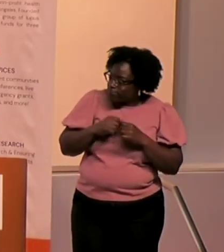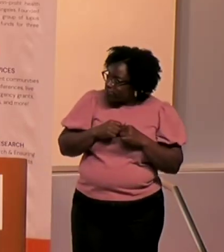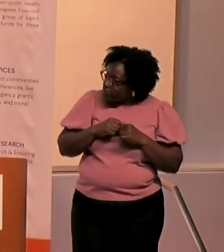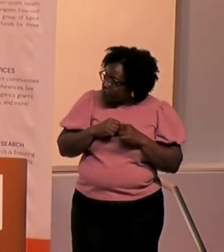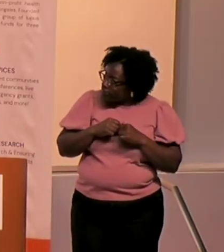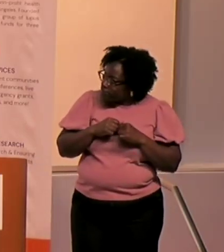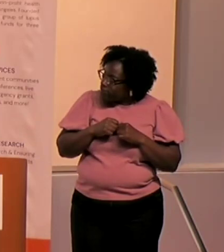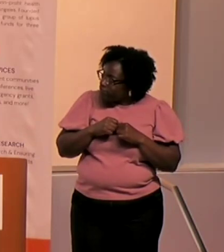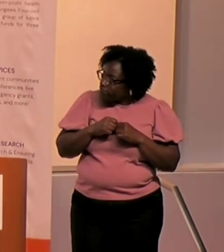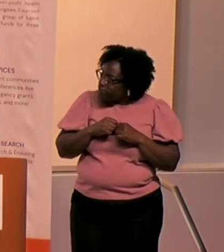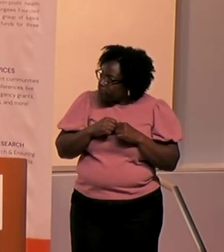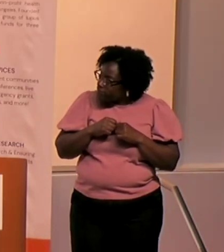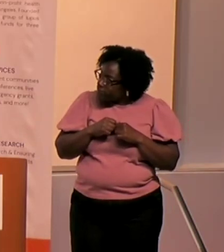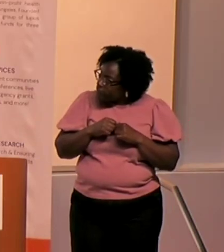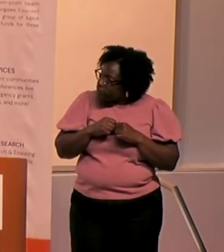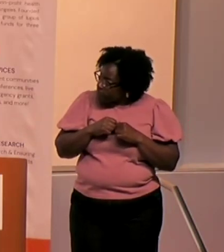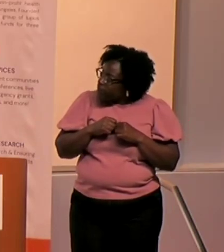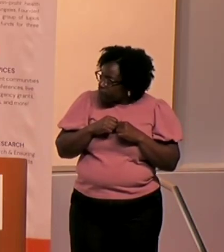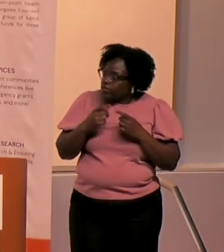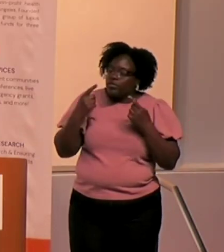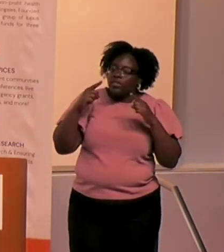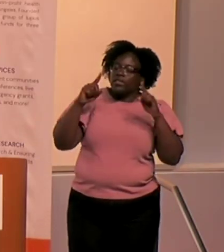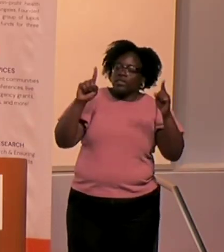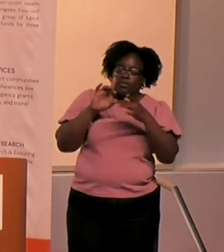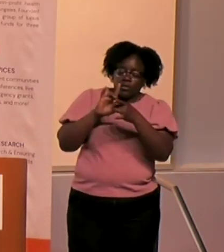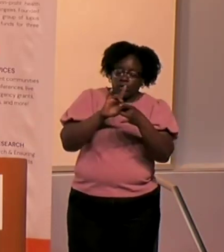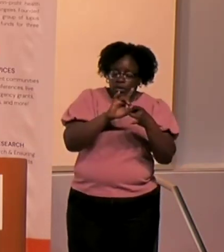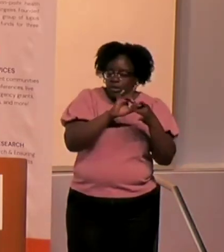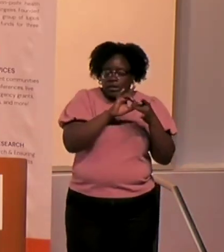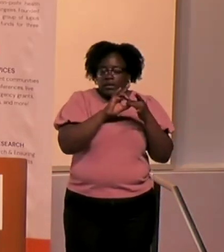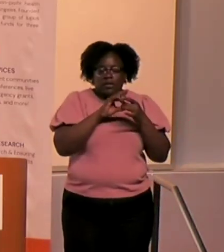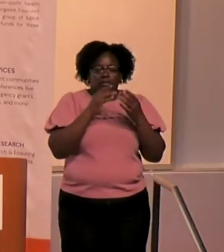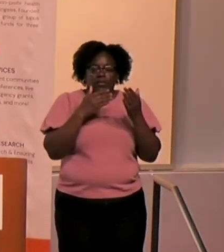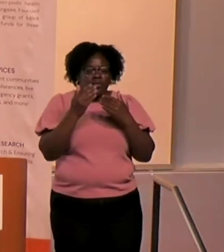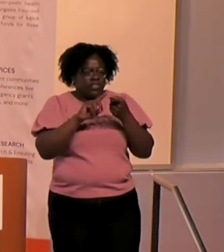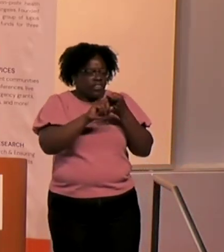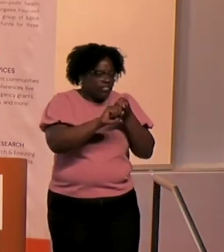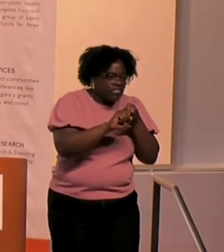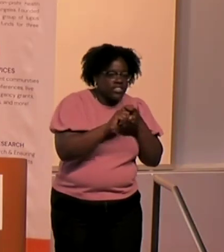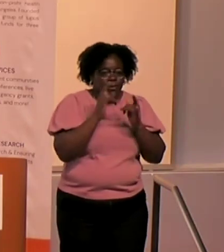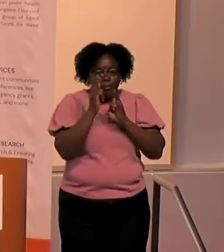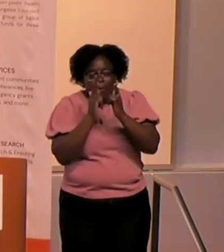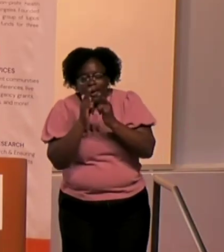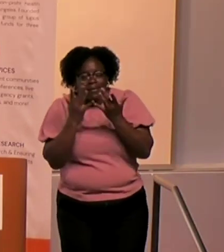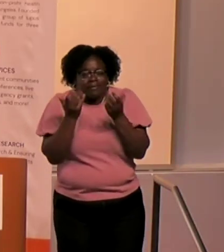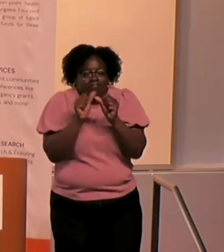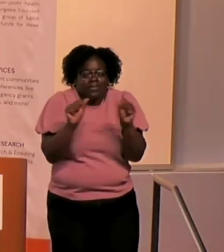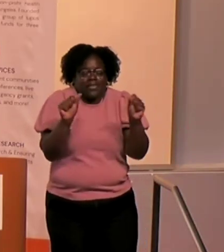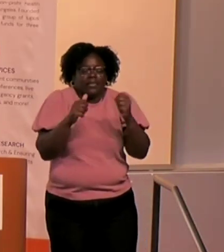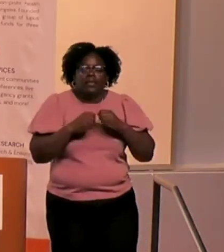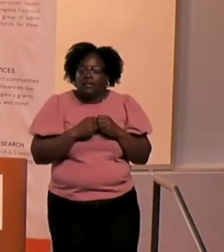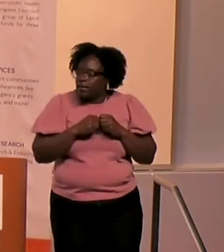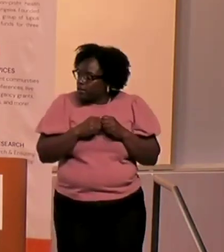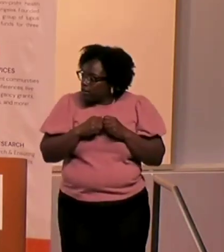I think that's the only way, right? For successful relationships too, in any capacity, friendships, romantic, and, you know,